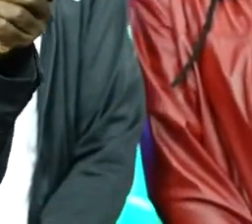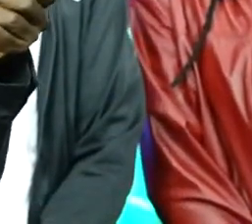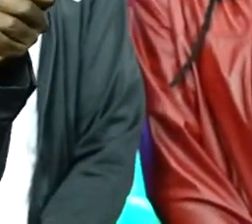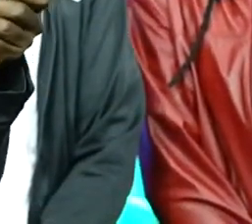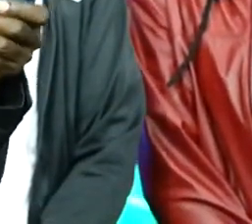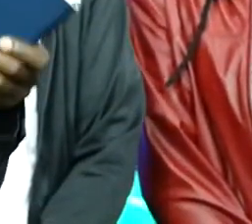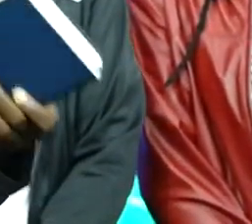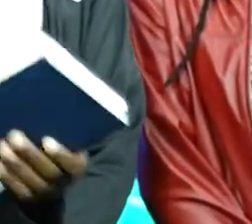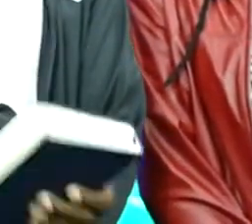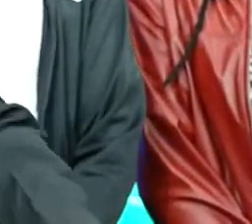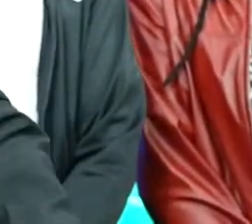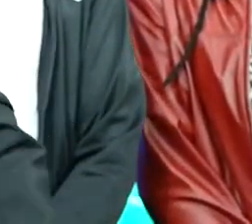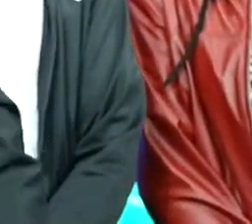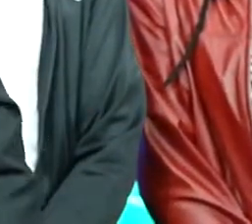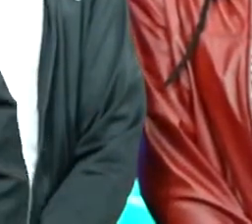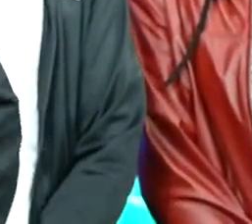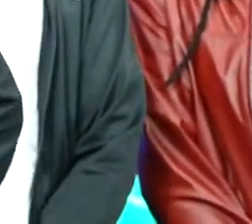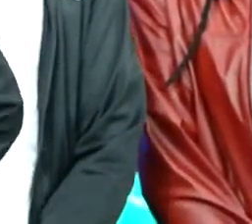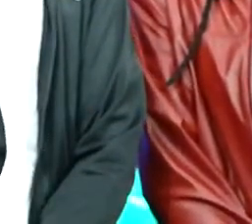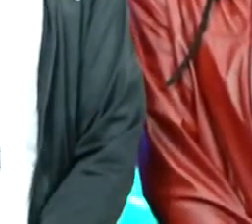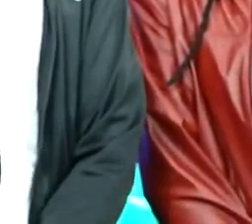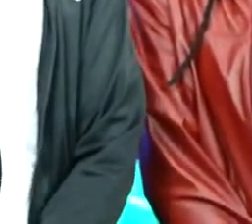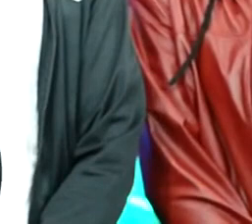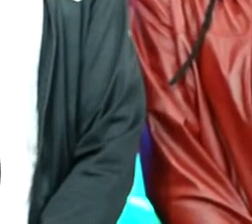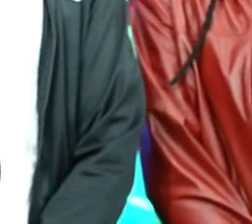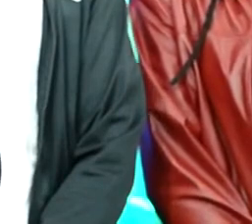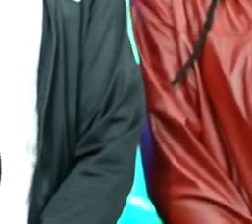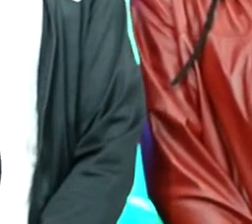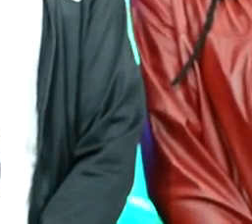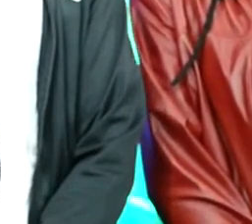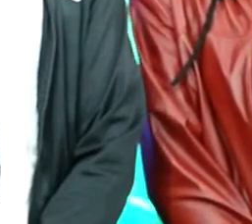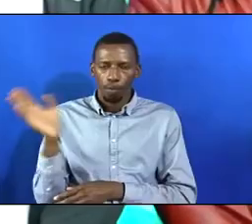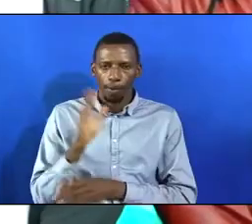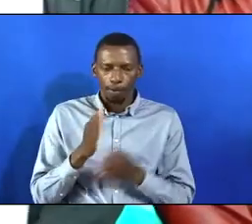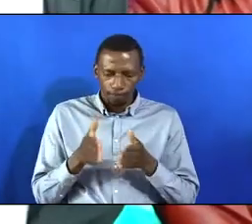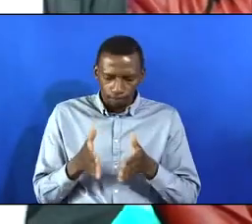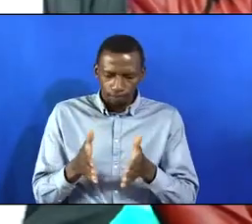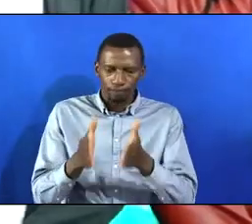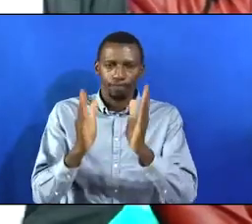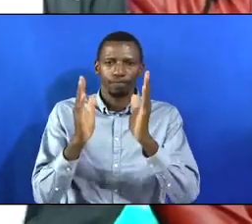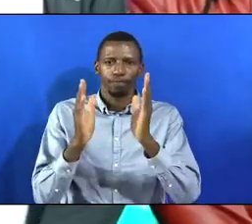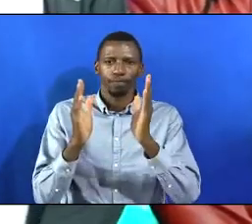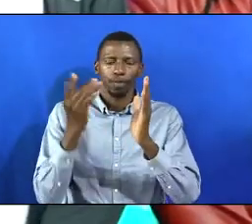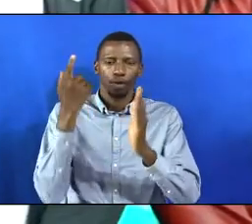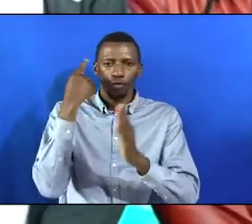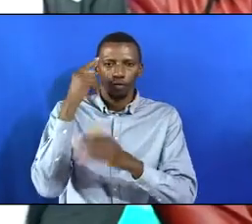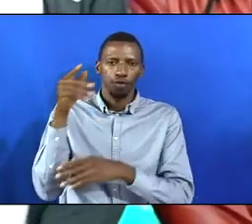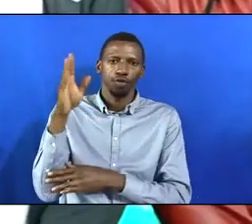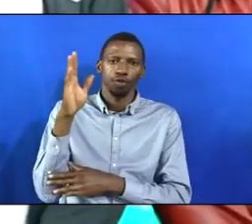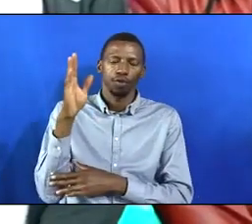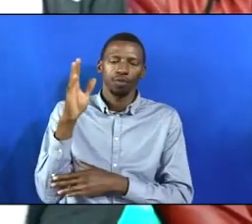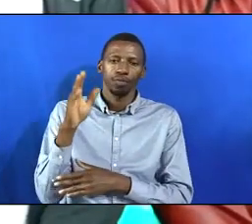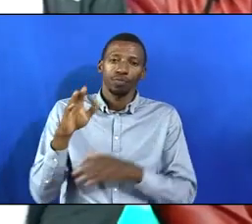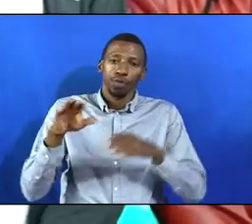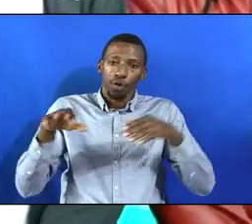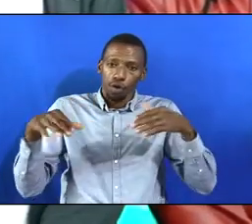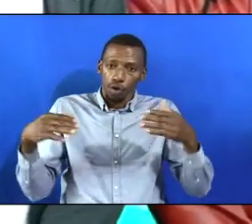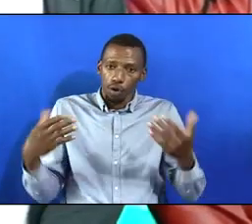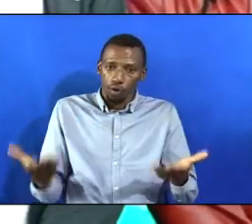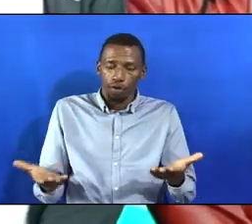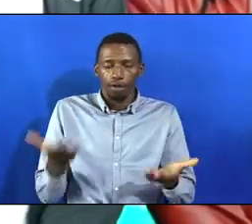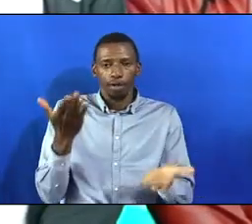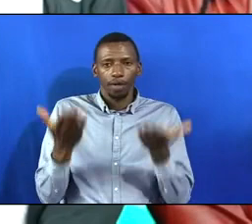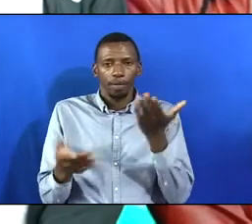are no longer excited. You want to capture that joy back. You want to come back to the Lord. Or you have never been